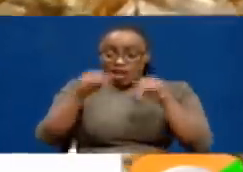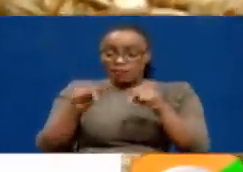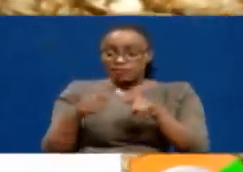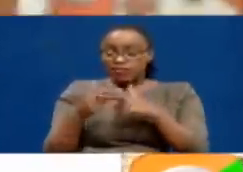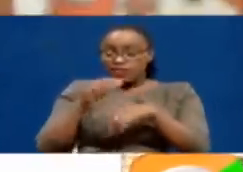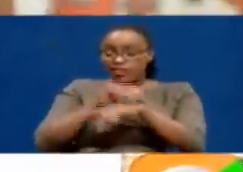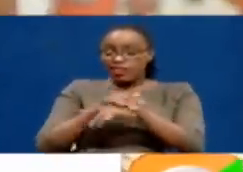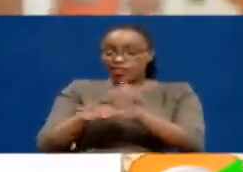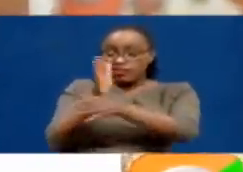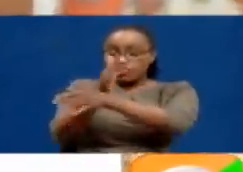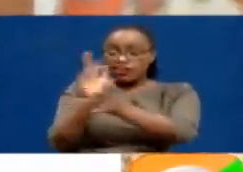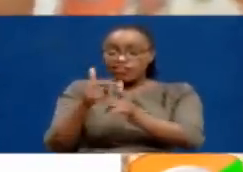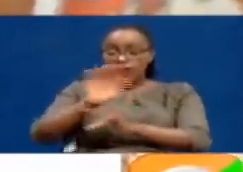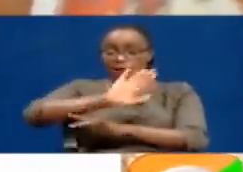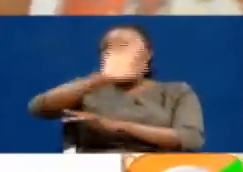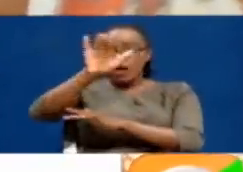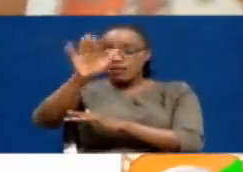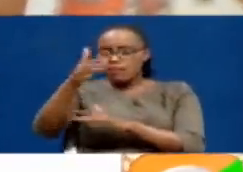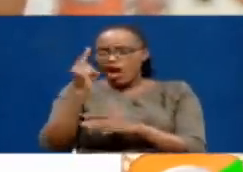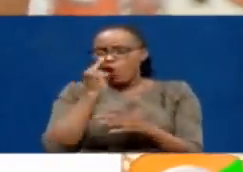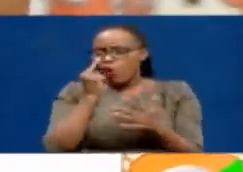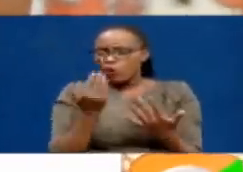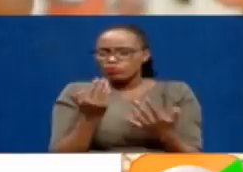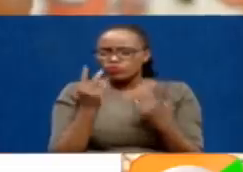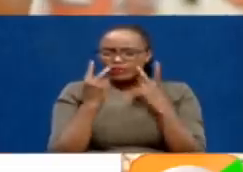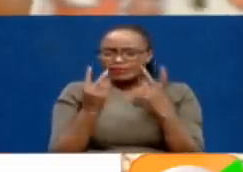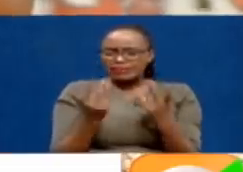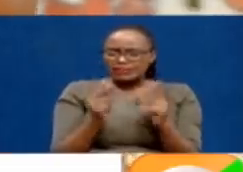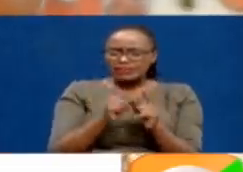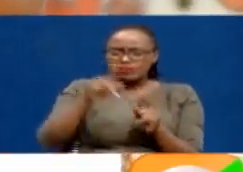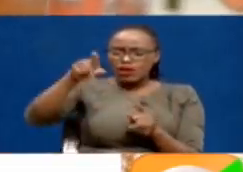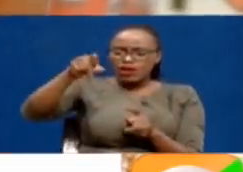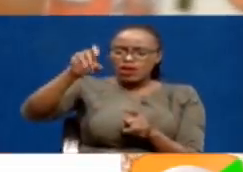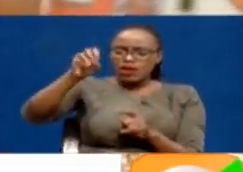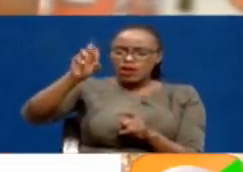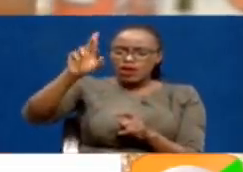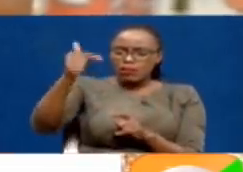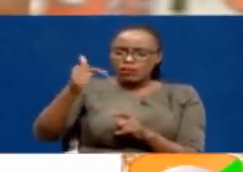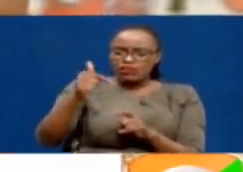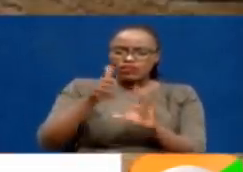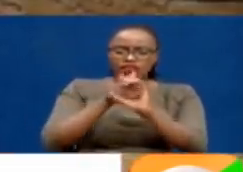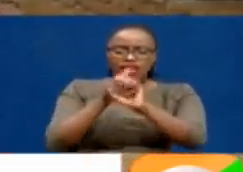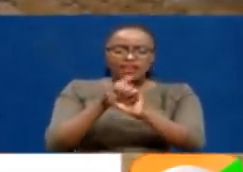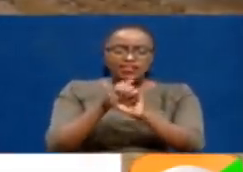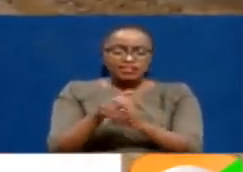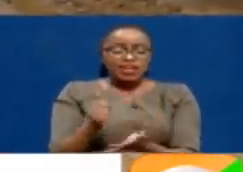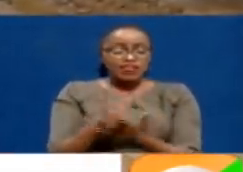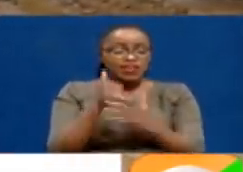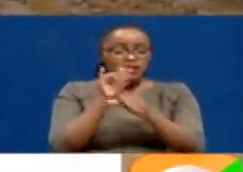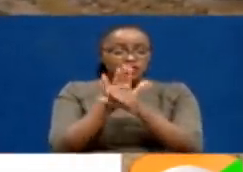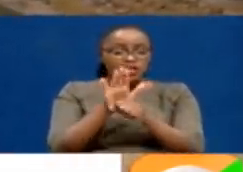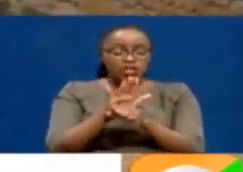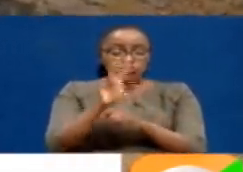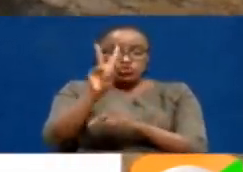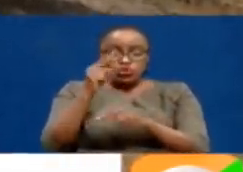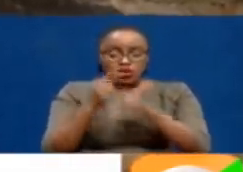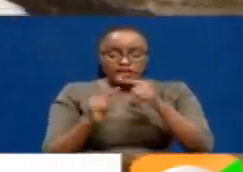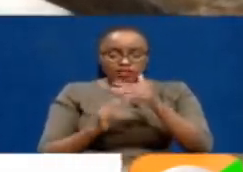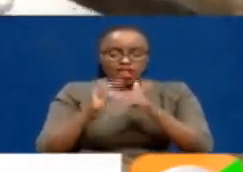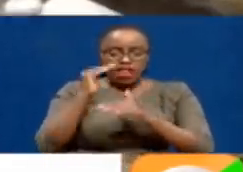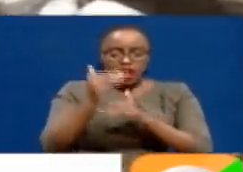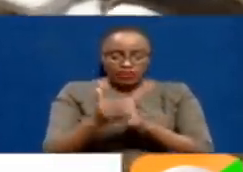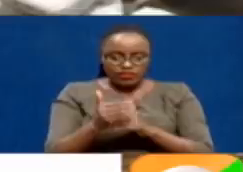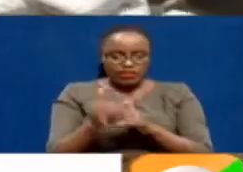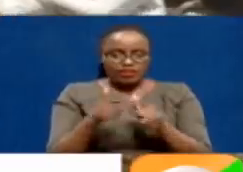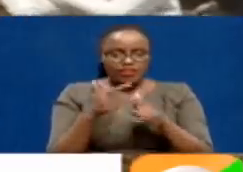wachukue hata samaki warudishe kwao. Sasa hiyo ndio naona kitu kama port and shake nimeleta. 2 years later, with the